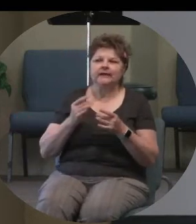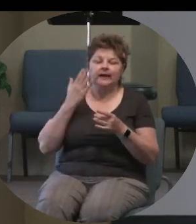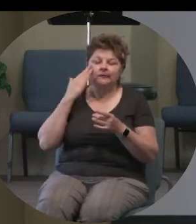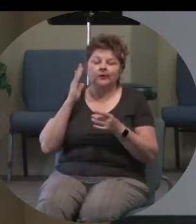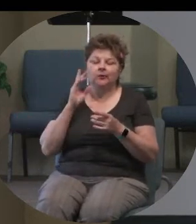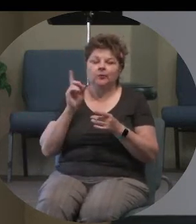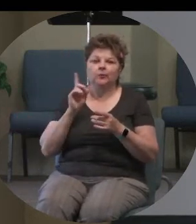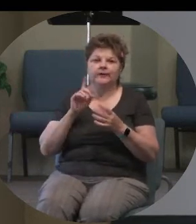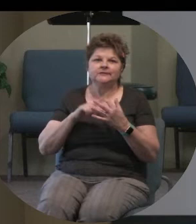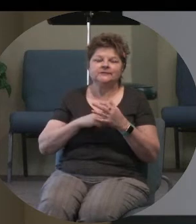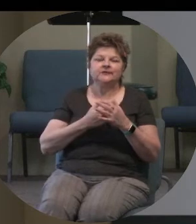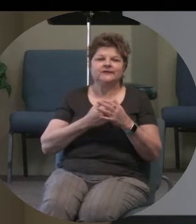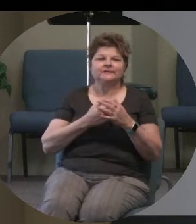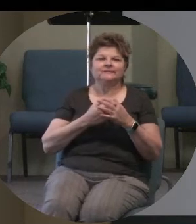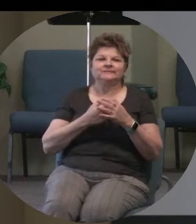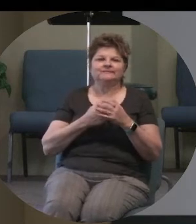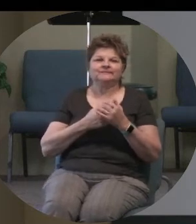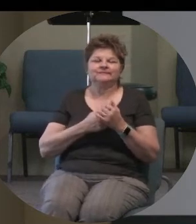have coined it, but